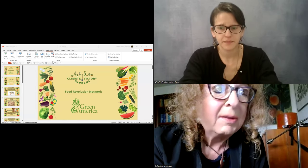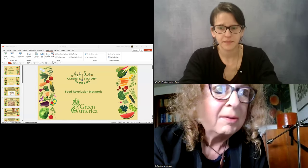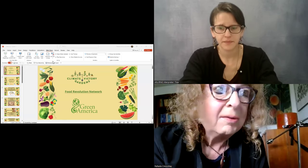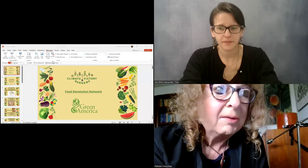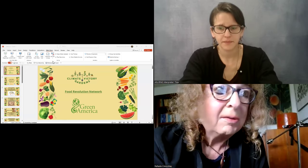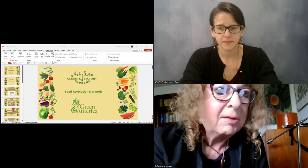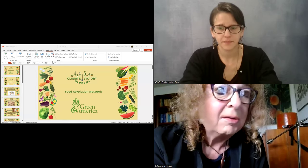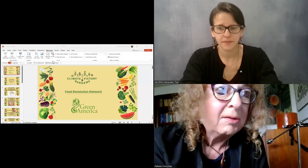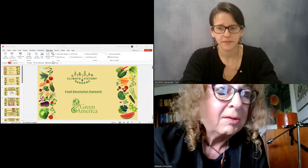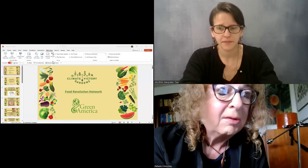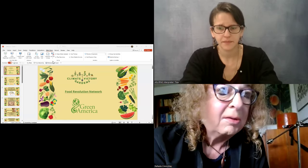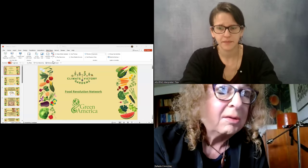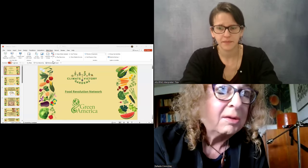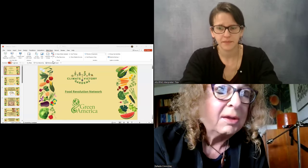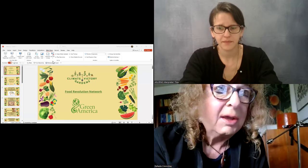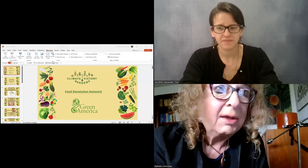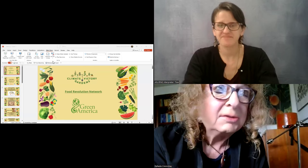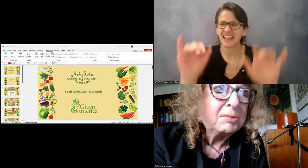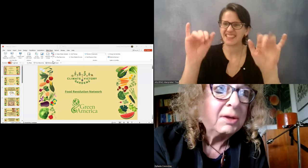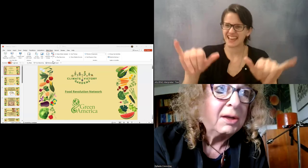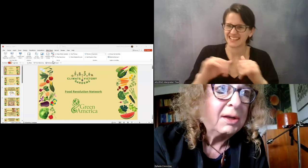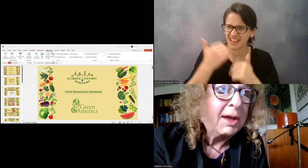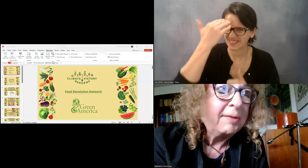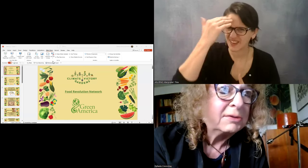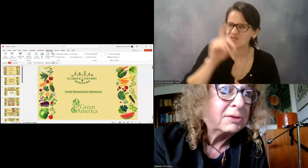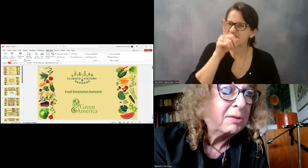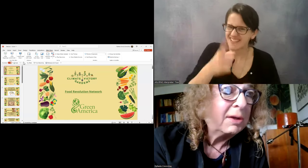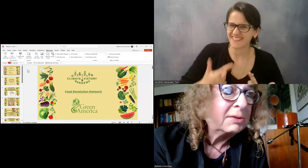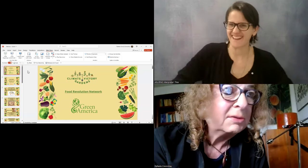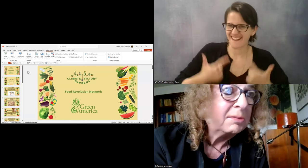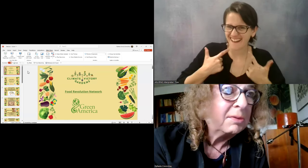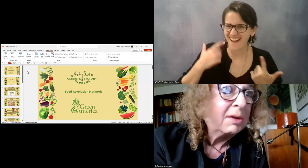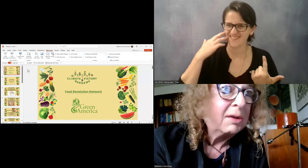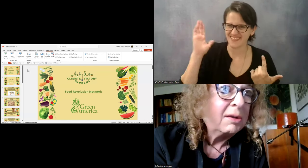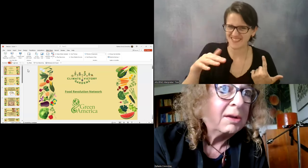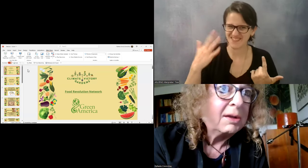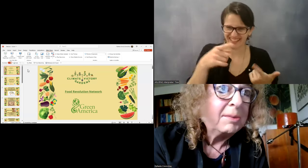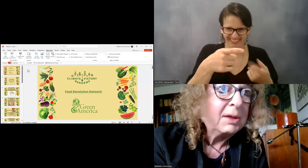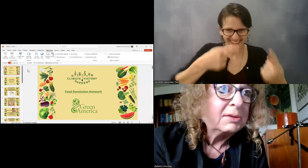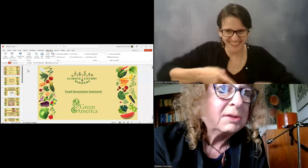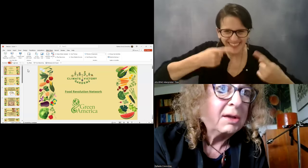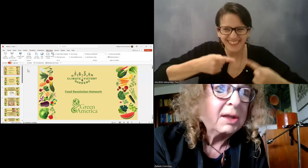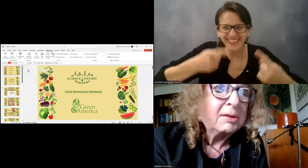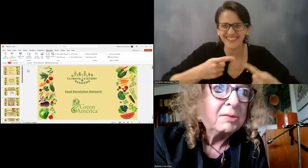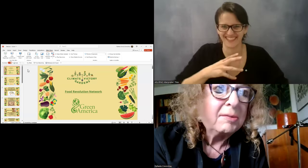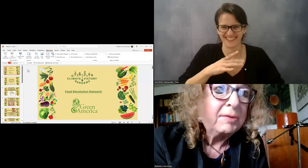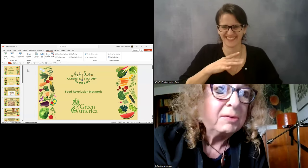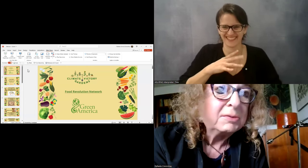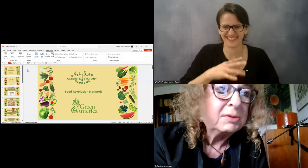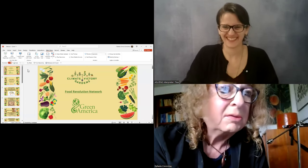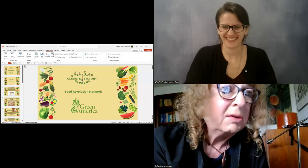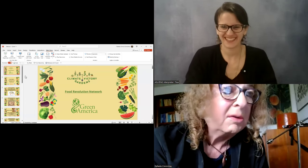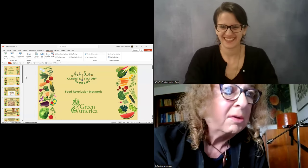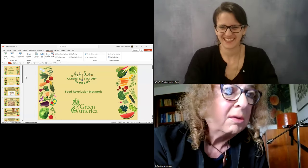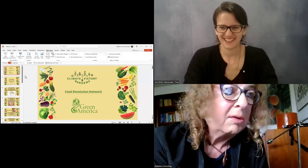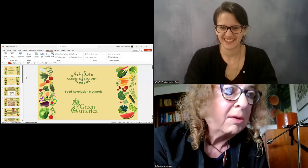this is real and live, folks. That's Yeah, it's real and live. It sure is. Let me just not get too